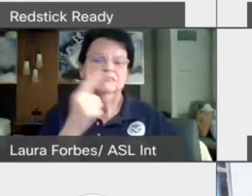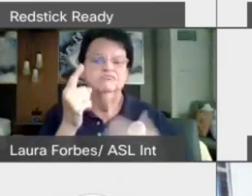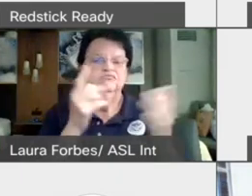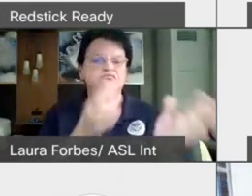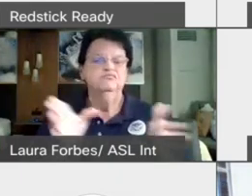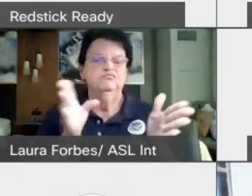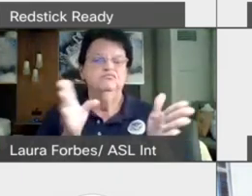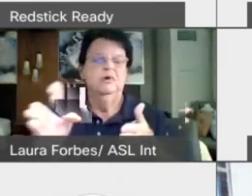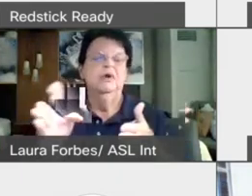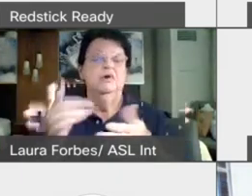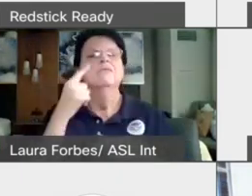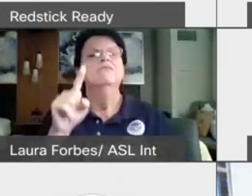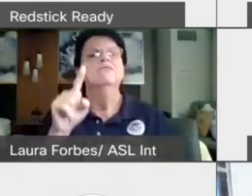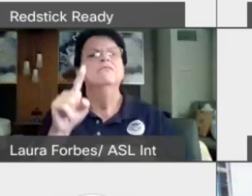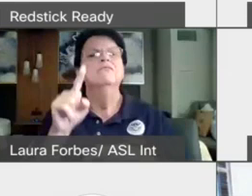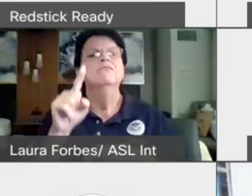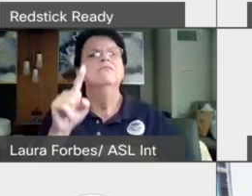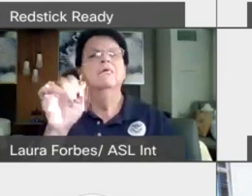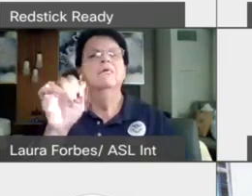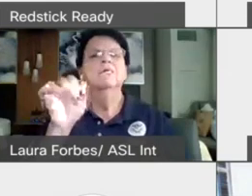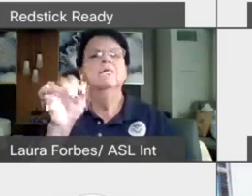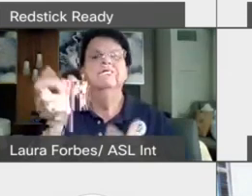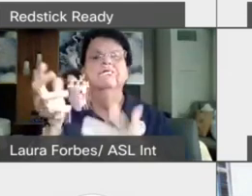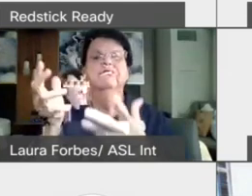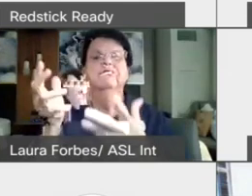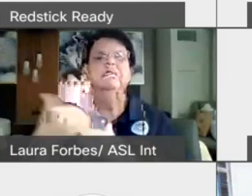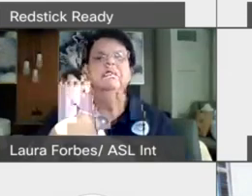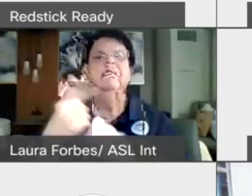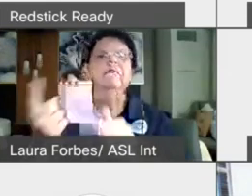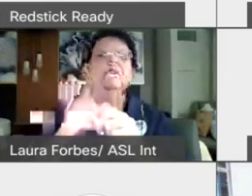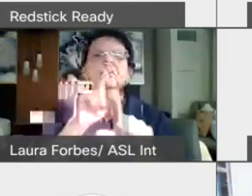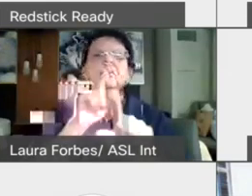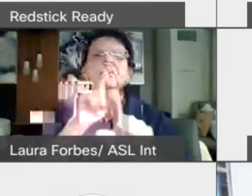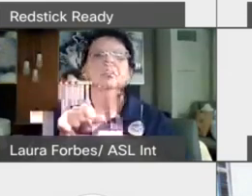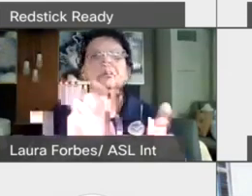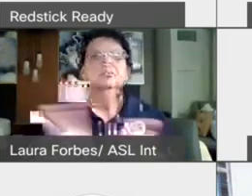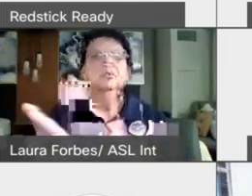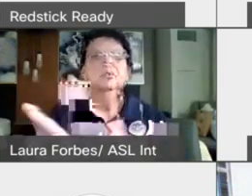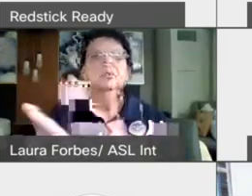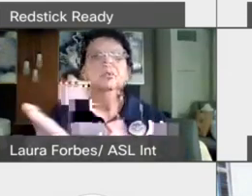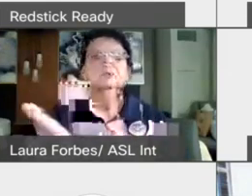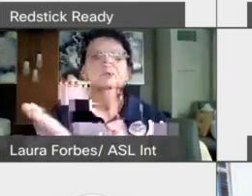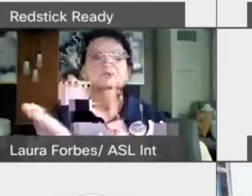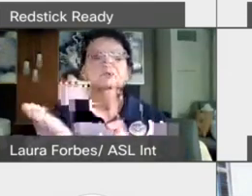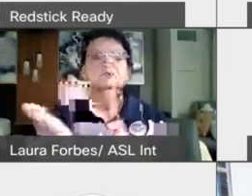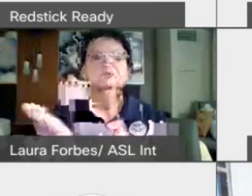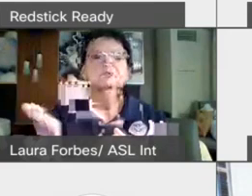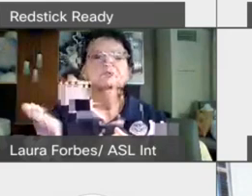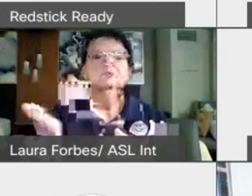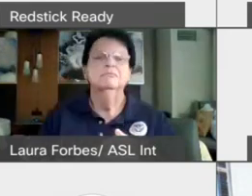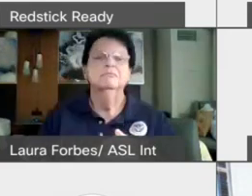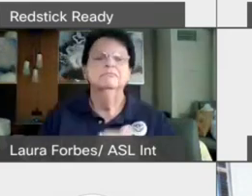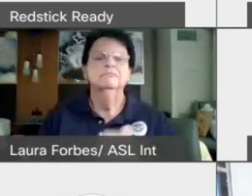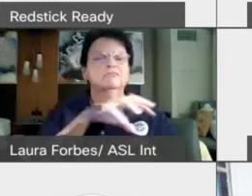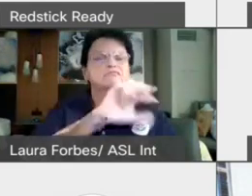for Nicholas. We have our first responders on standby. They have they're in the around the